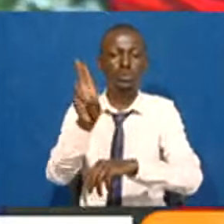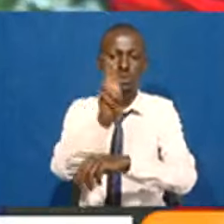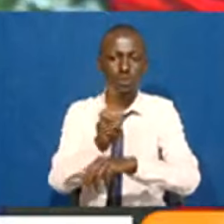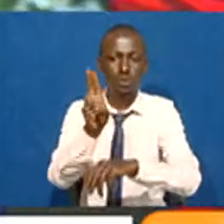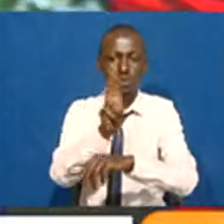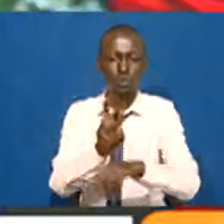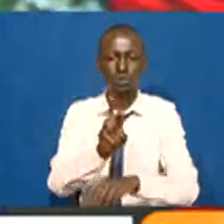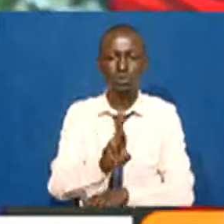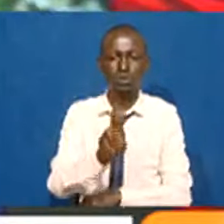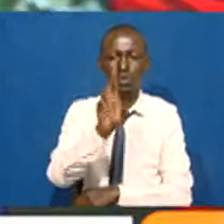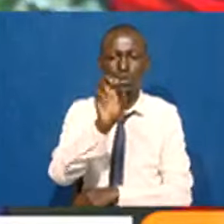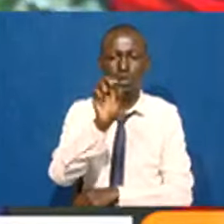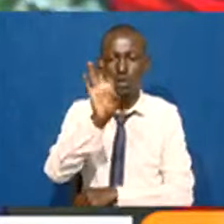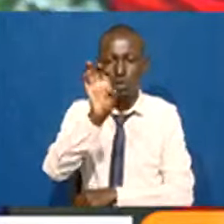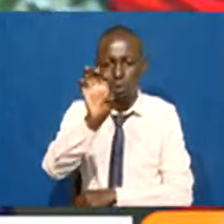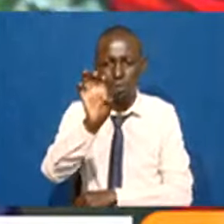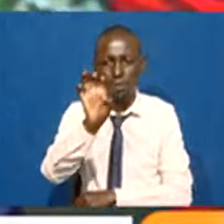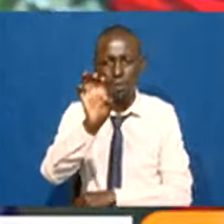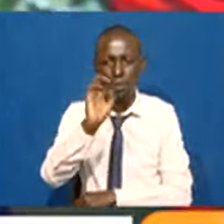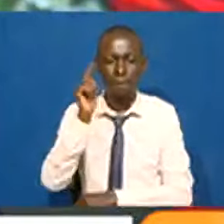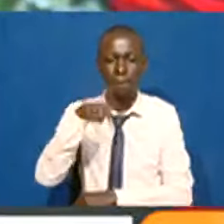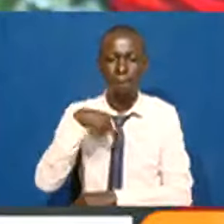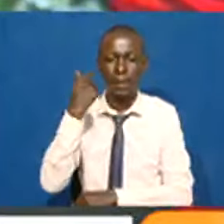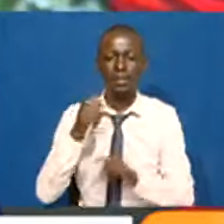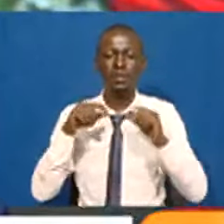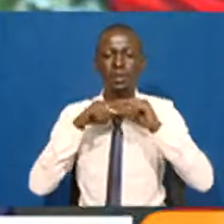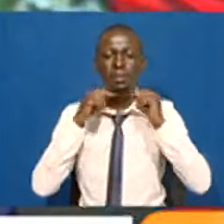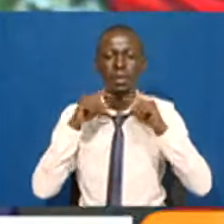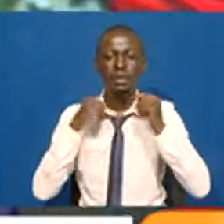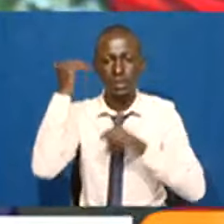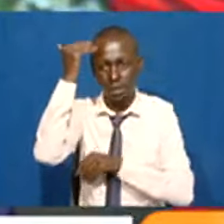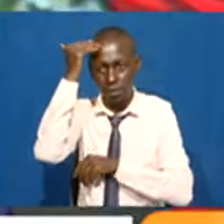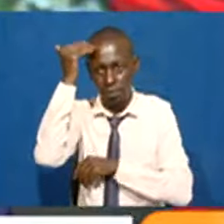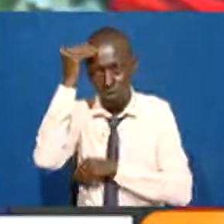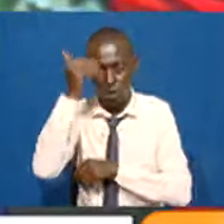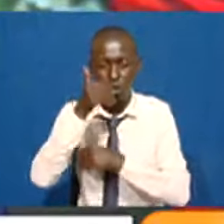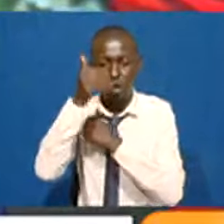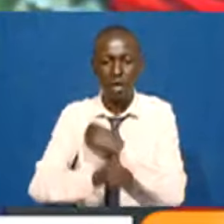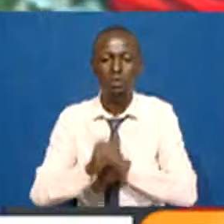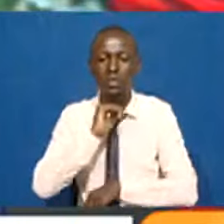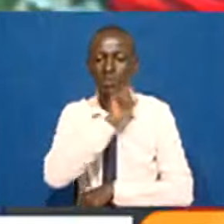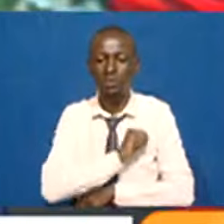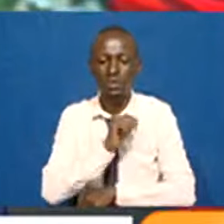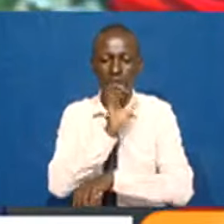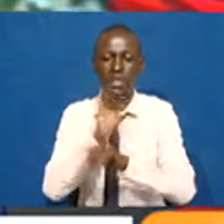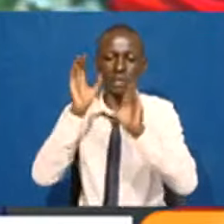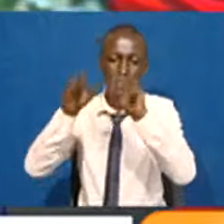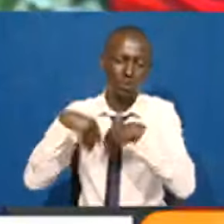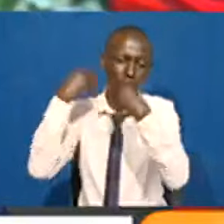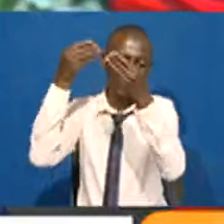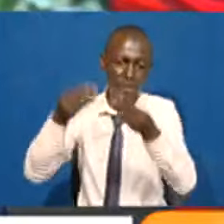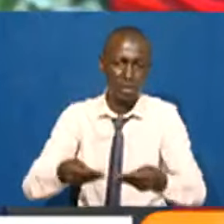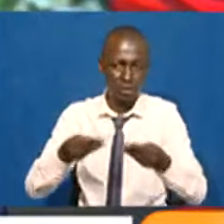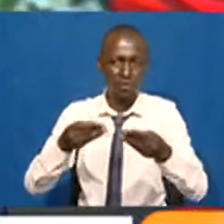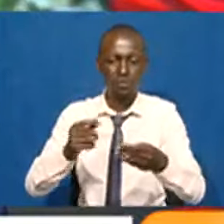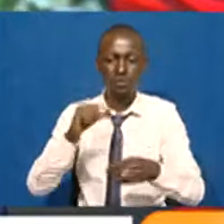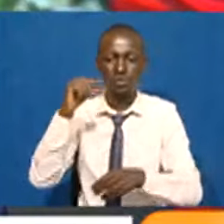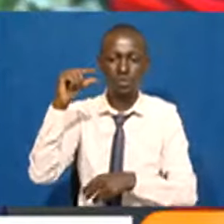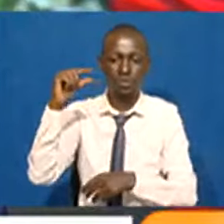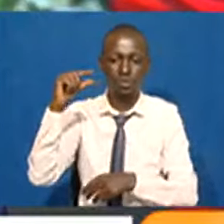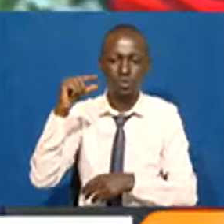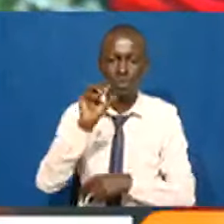kanzu in another language, myself, I'm a pastor, and I know when I'm gone, my church will provide a gown for me or a